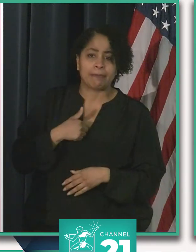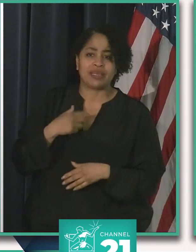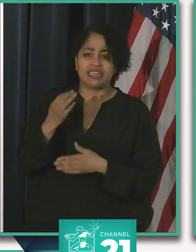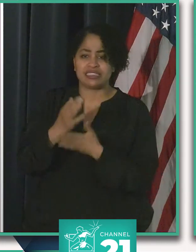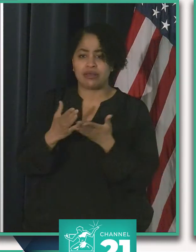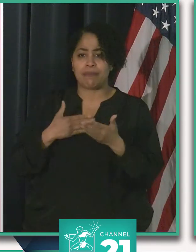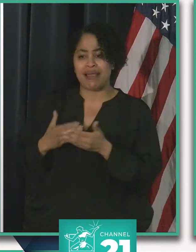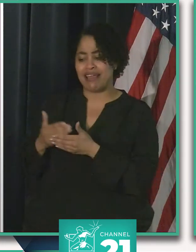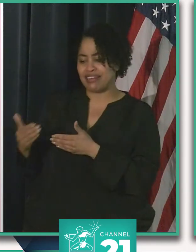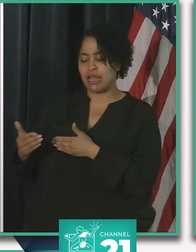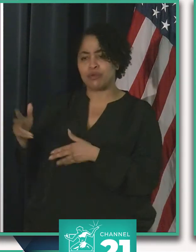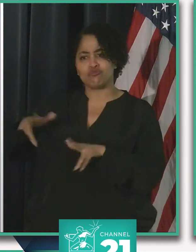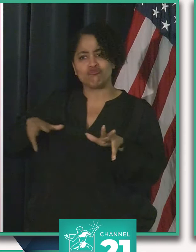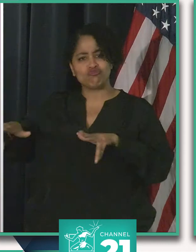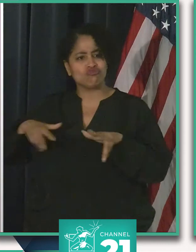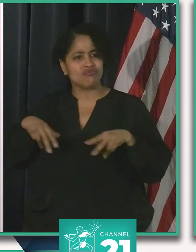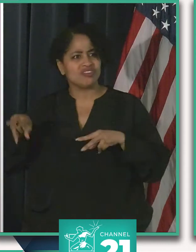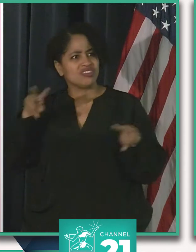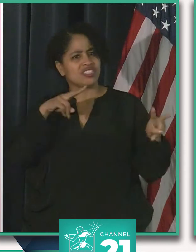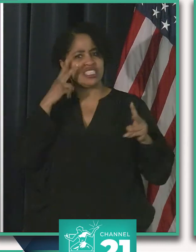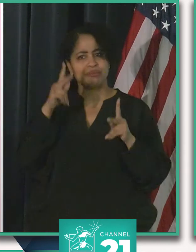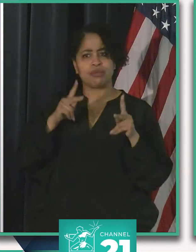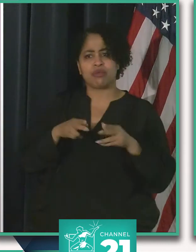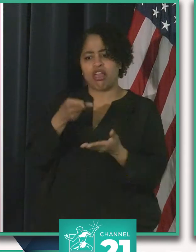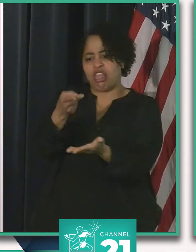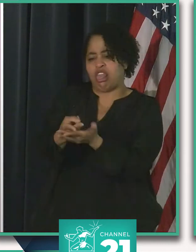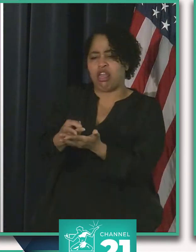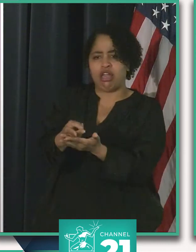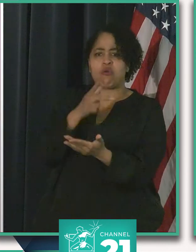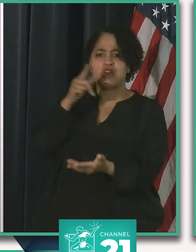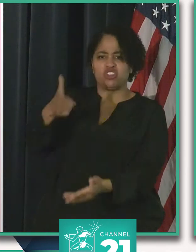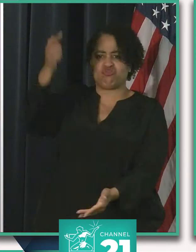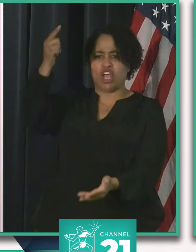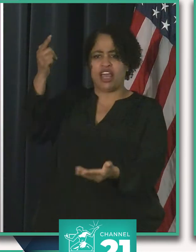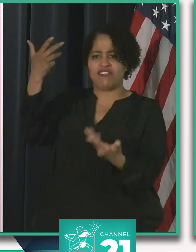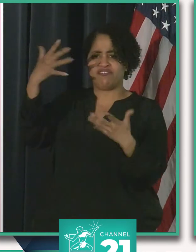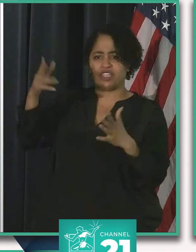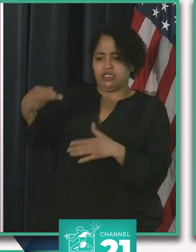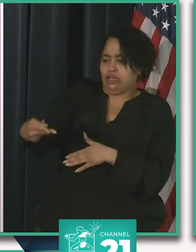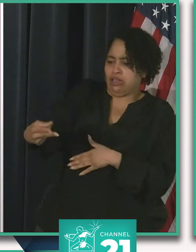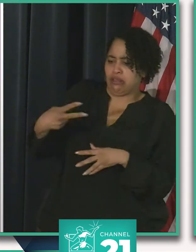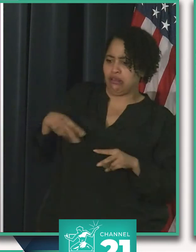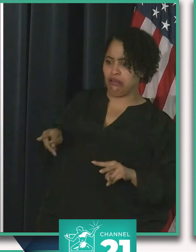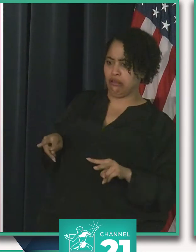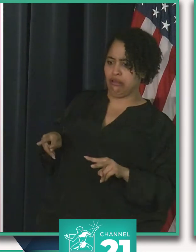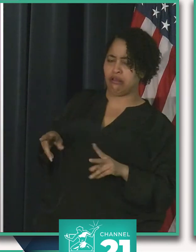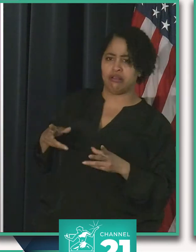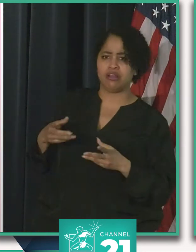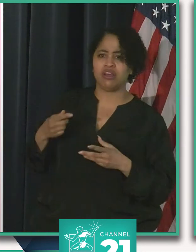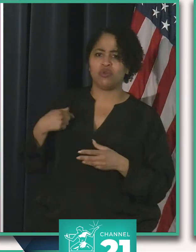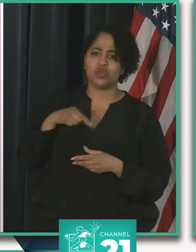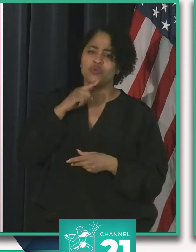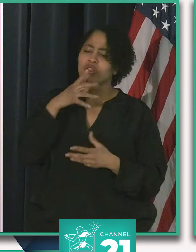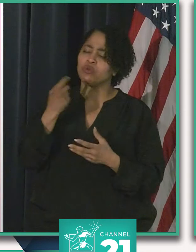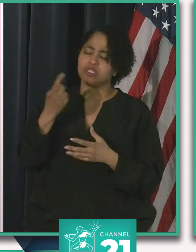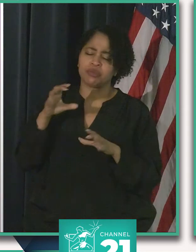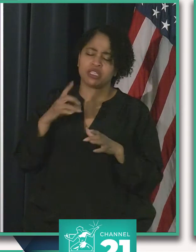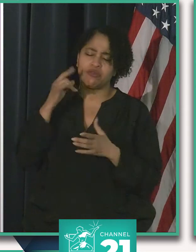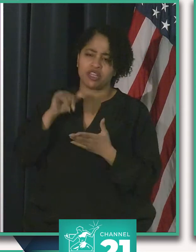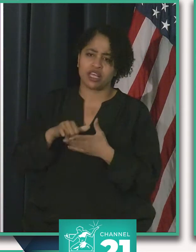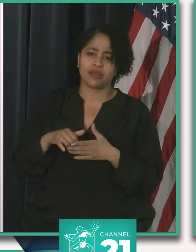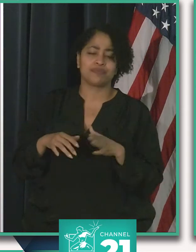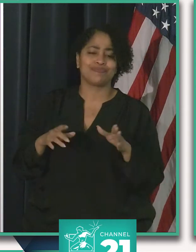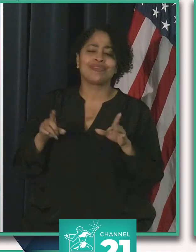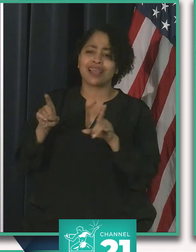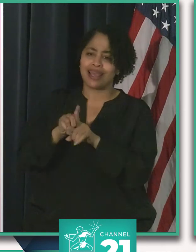seen people lying on the ground that have gotten shot. So we really like to get something done about this. Yeah, as the mayor